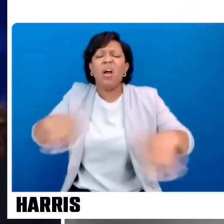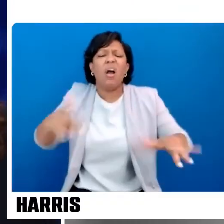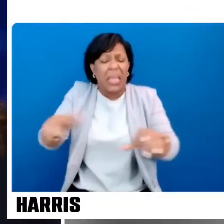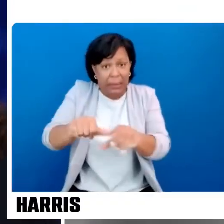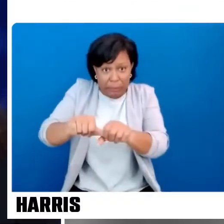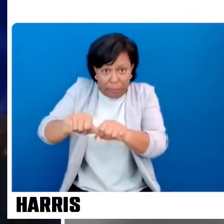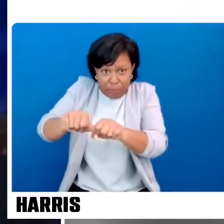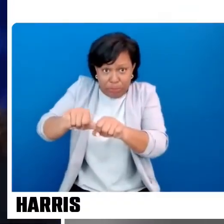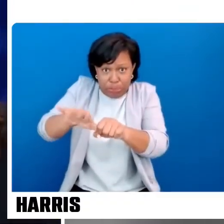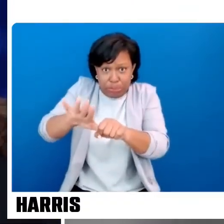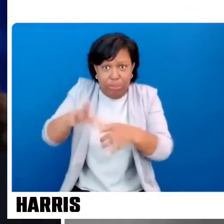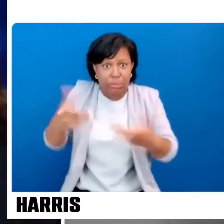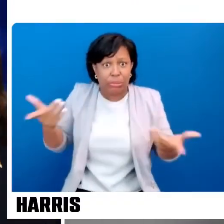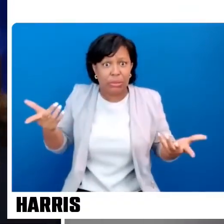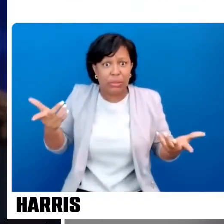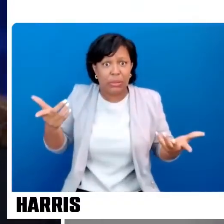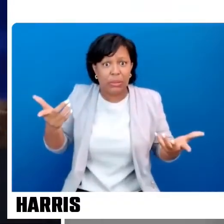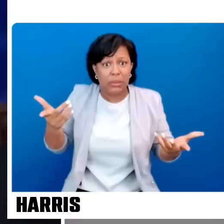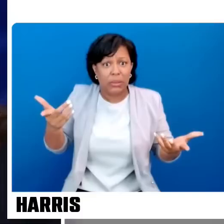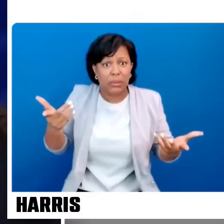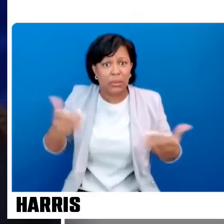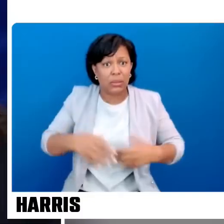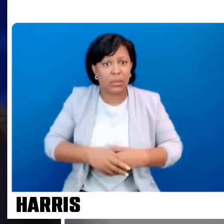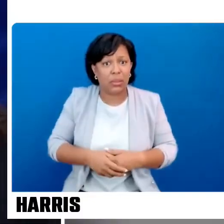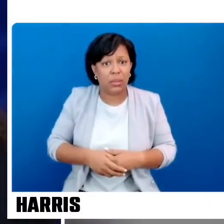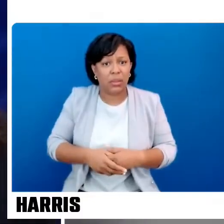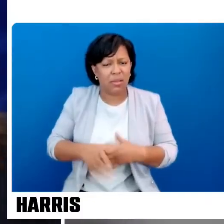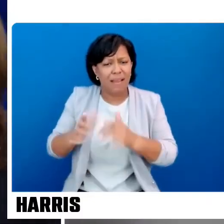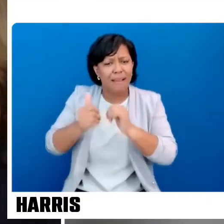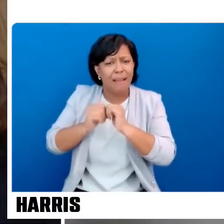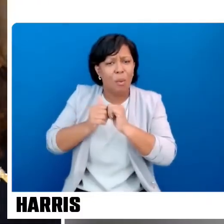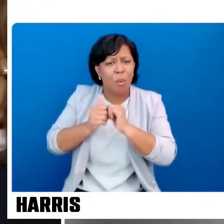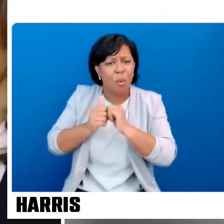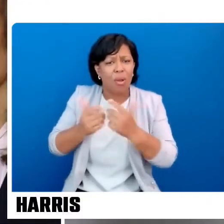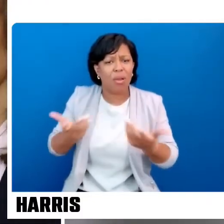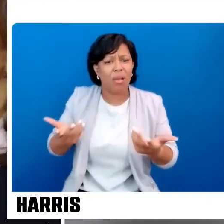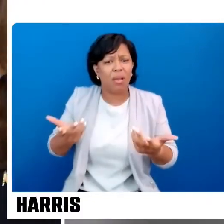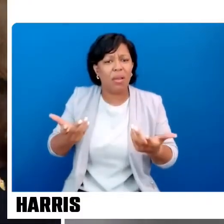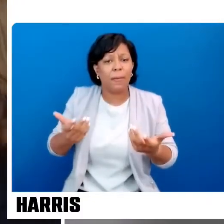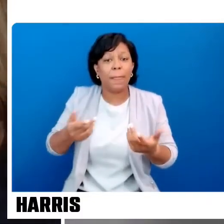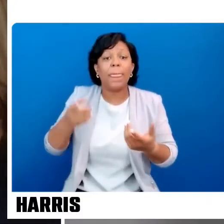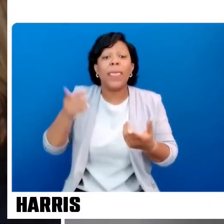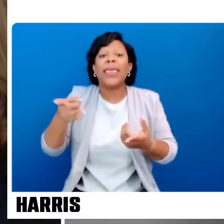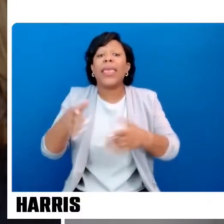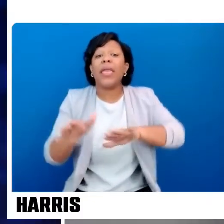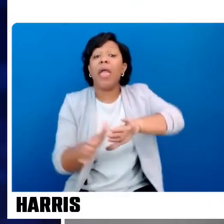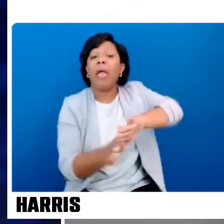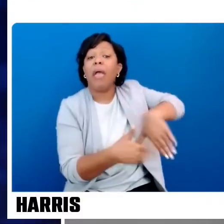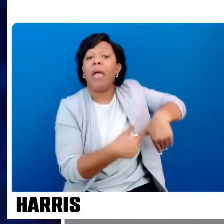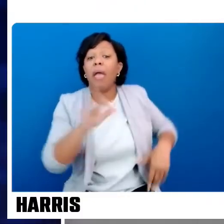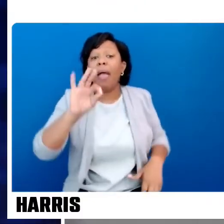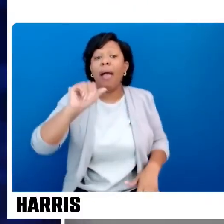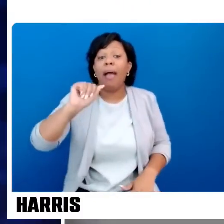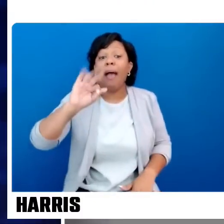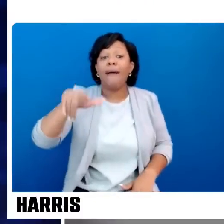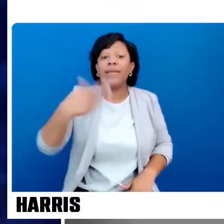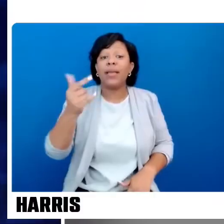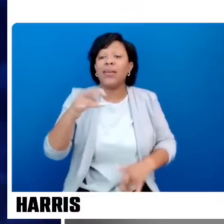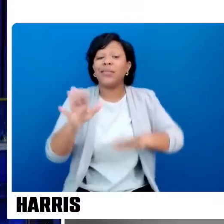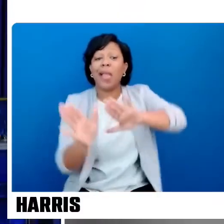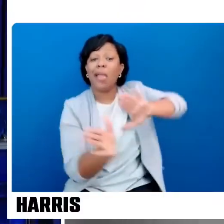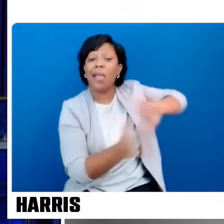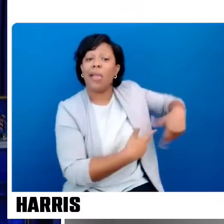down. He bypassed the Afghan government. He negotiated directly with a terrorist organization called the